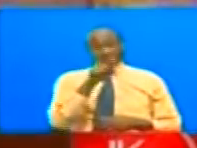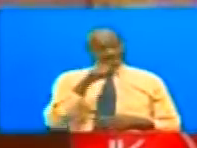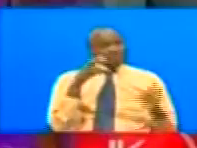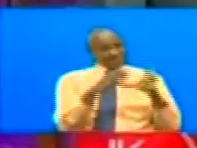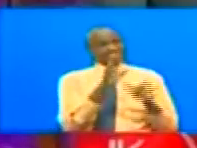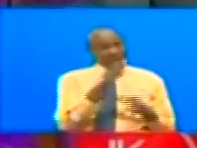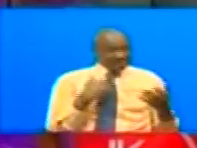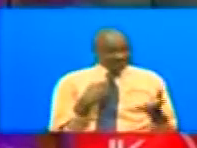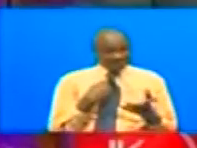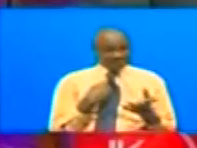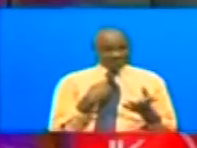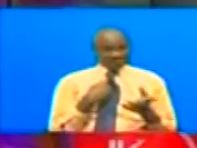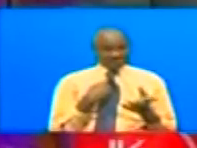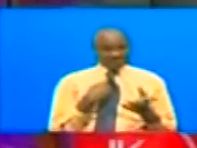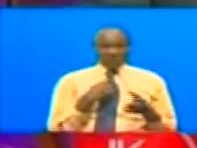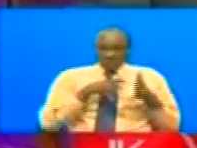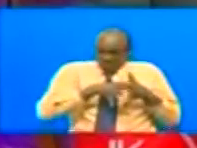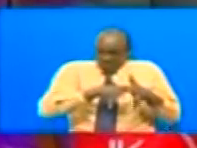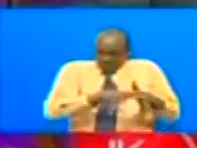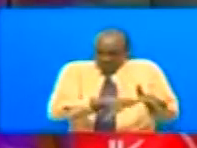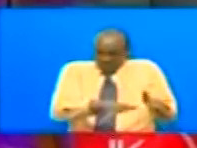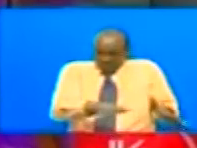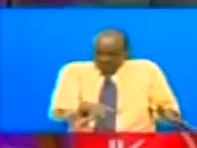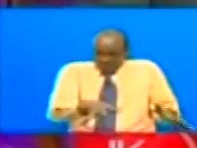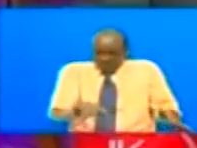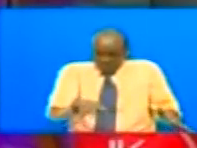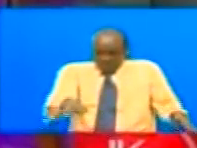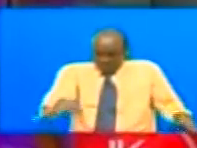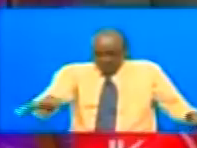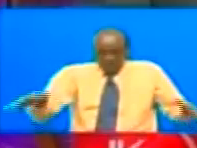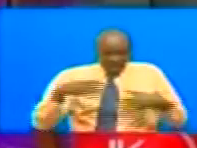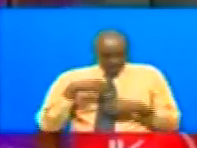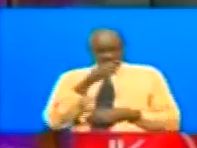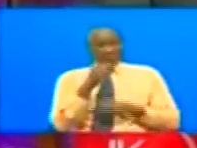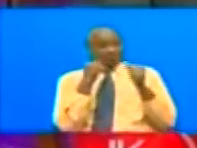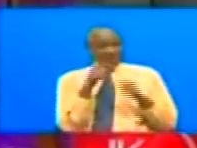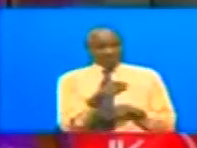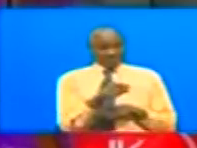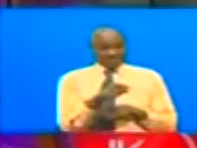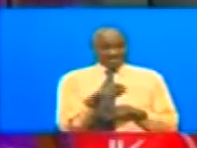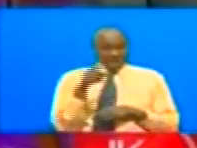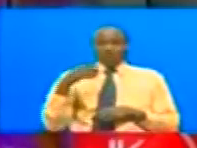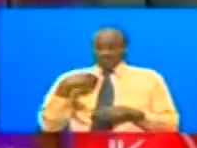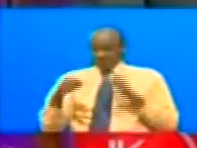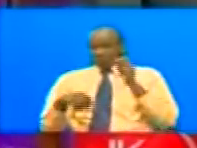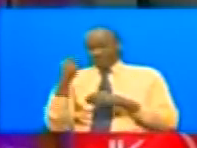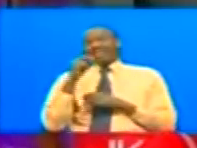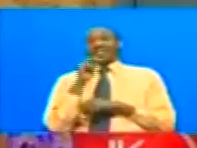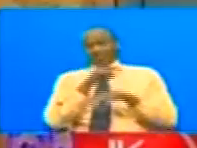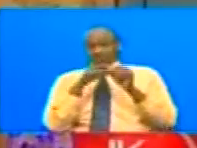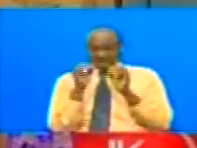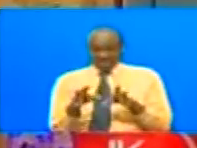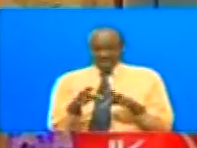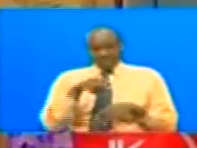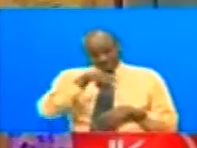has his own party that's got roots also going to many places. So whereas he might not be able to win a national election right now, it